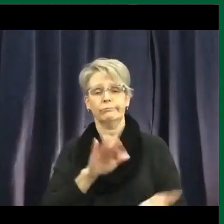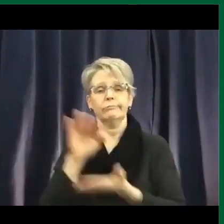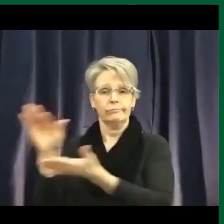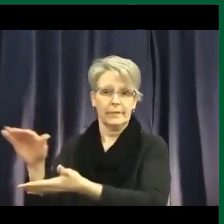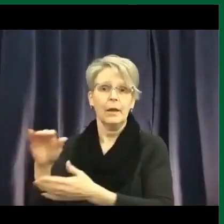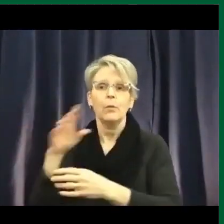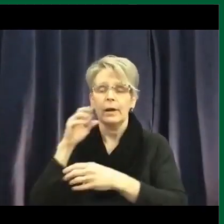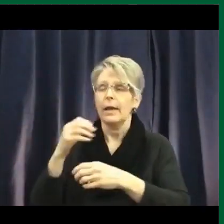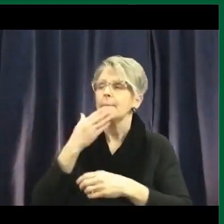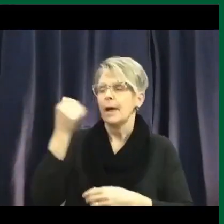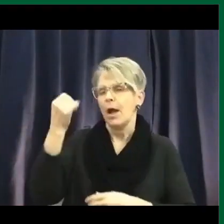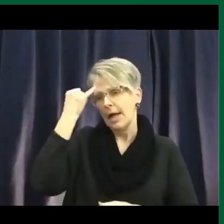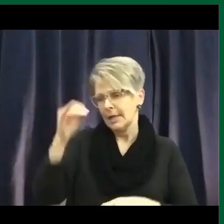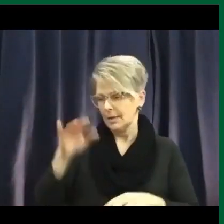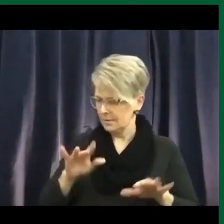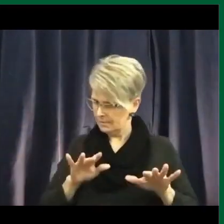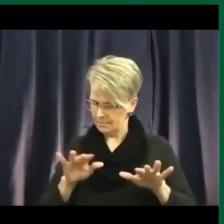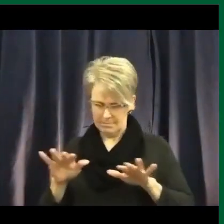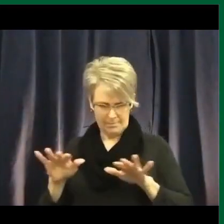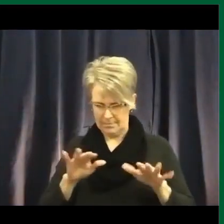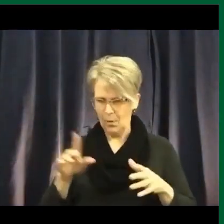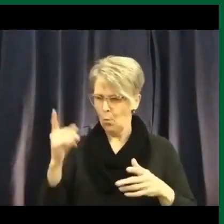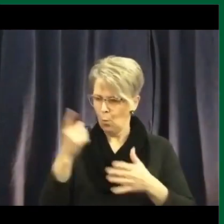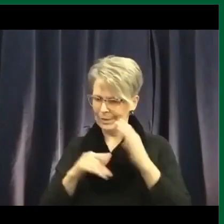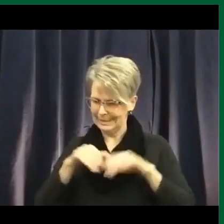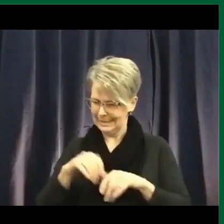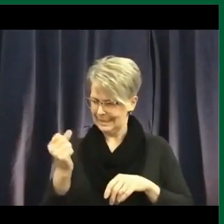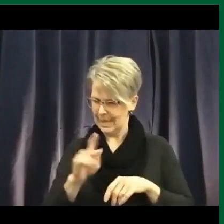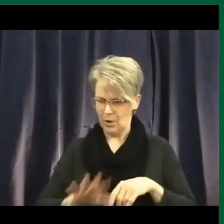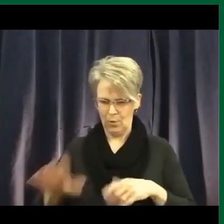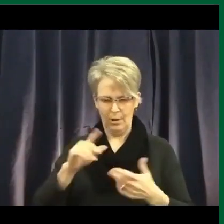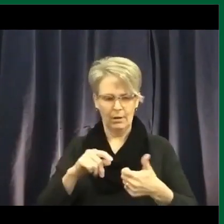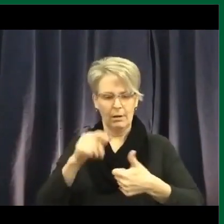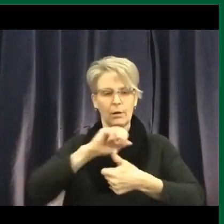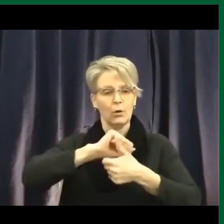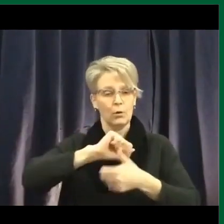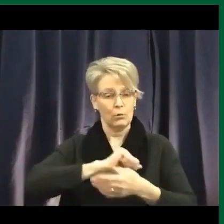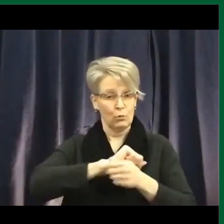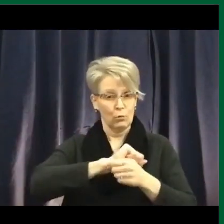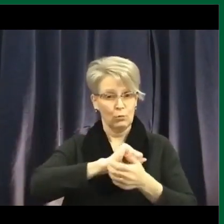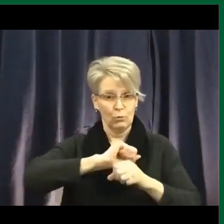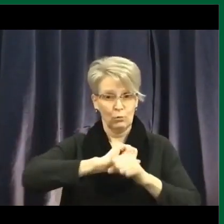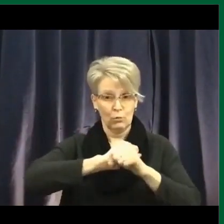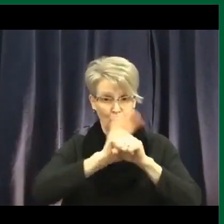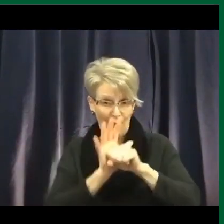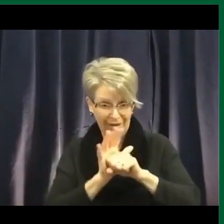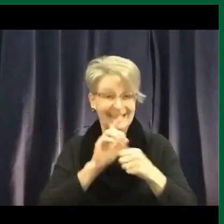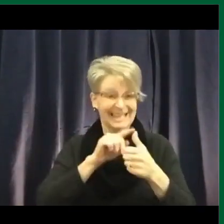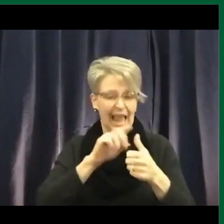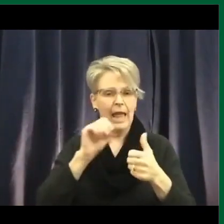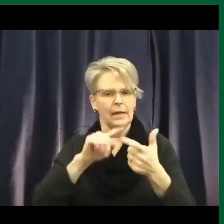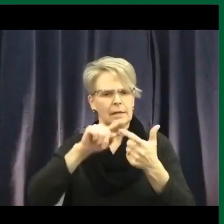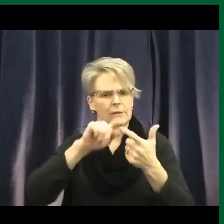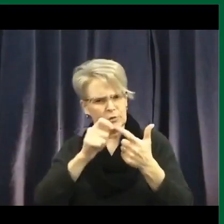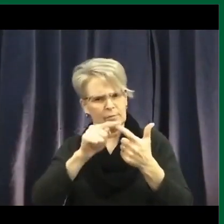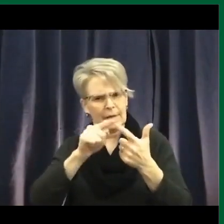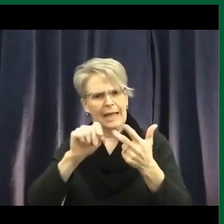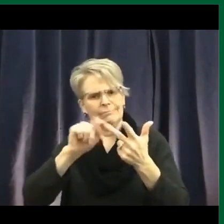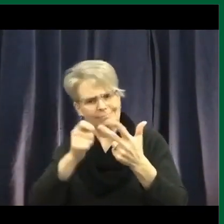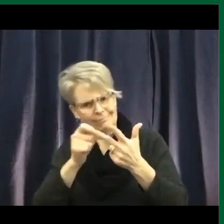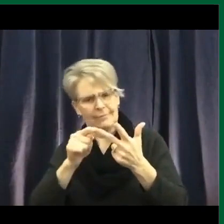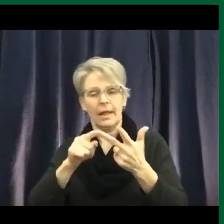of the prevalence of variants throughout Saskatchewan. Because right now there's a bit of oversampling in Regina because there were more cases, and whenever there's